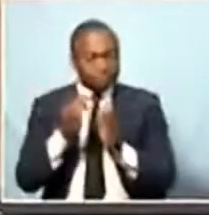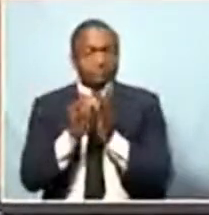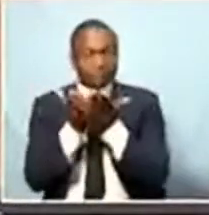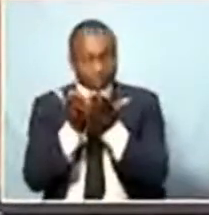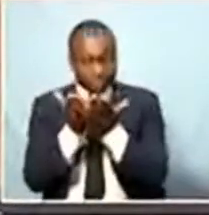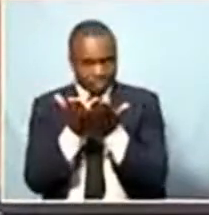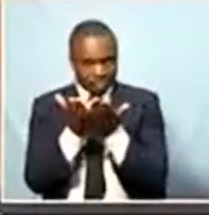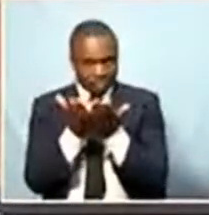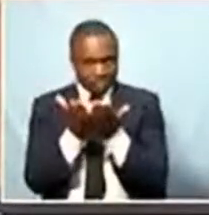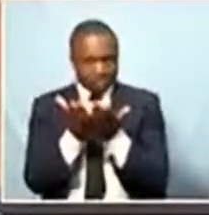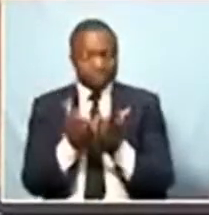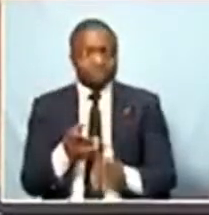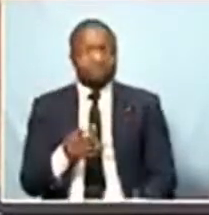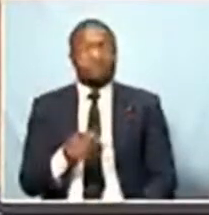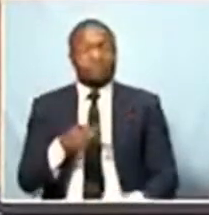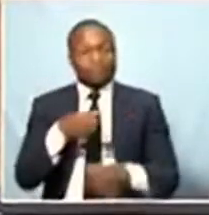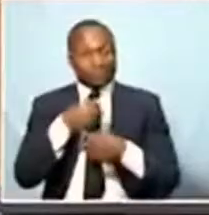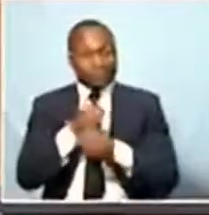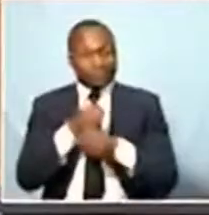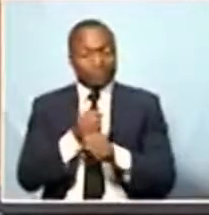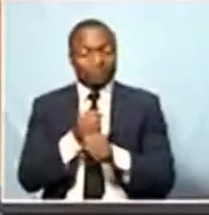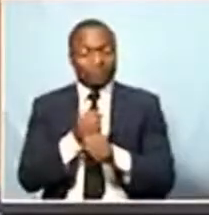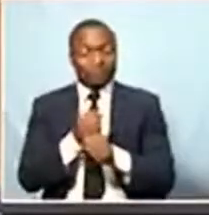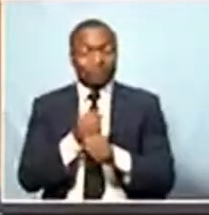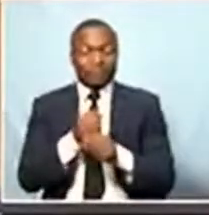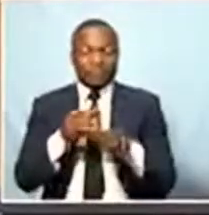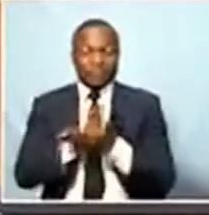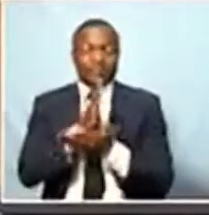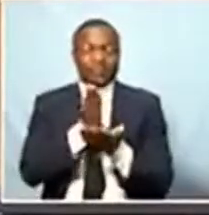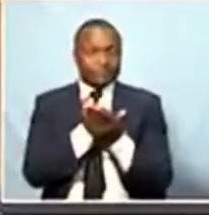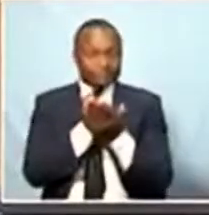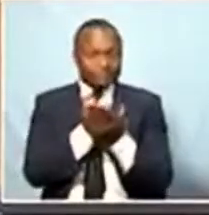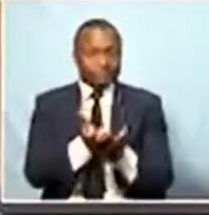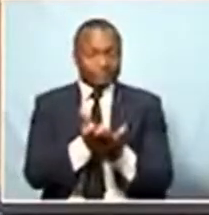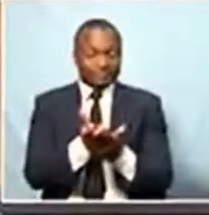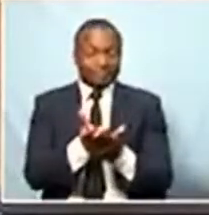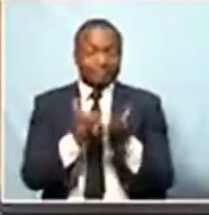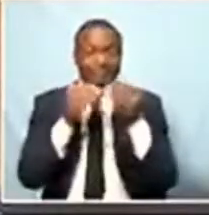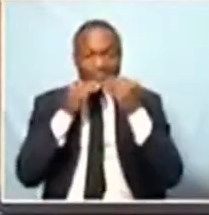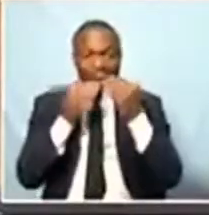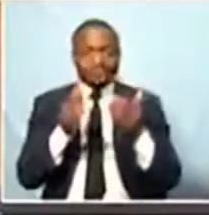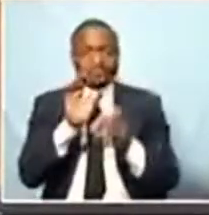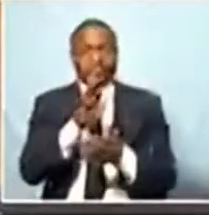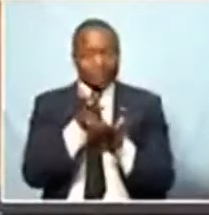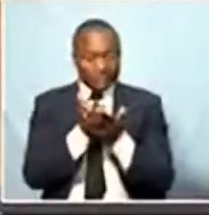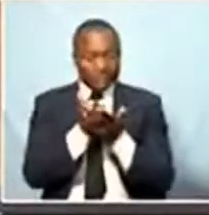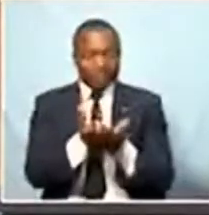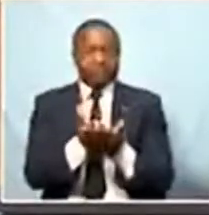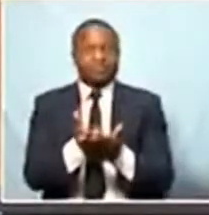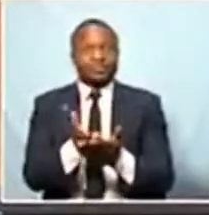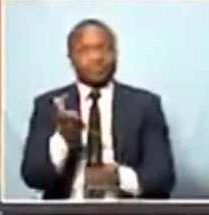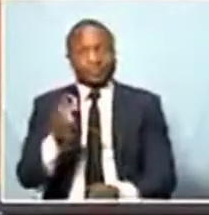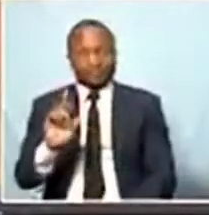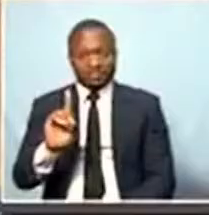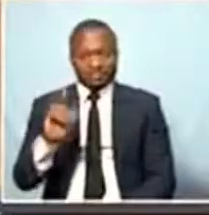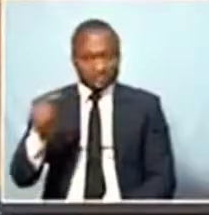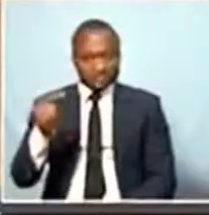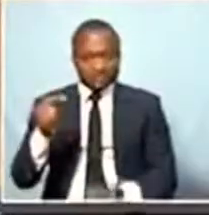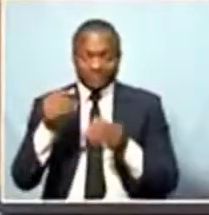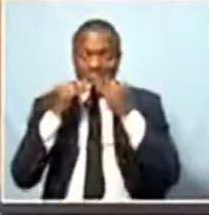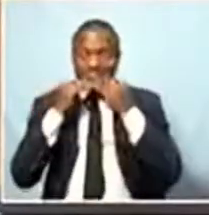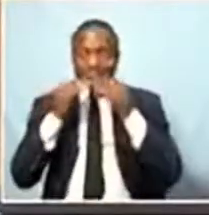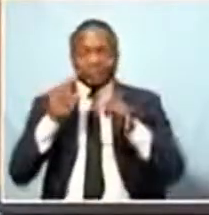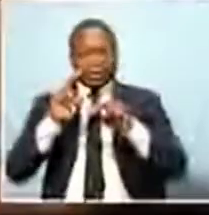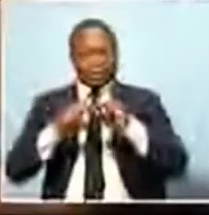to make an informed submission. We appreciate your submission. Yes, DG? Thank you,